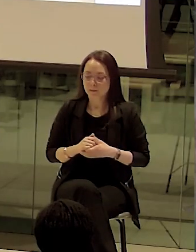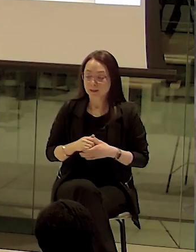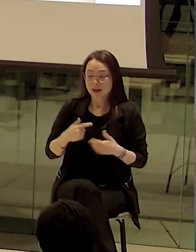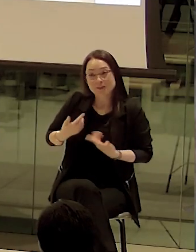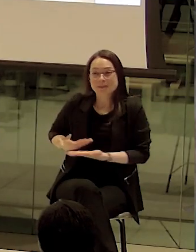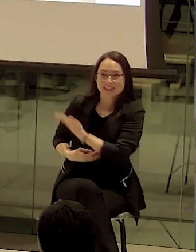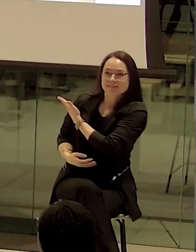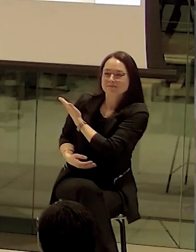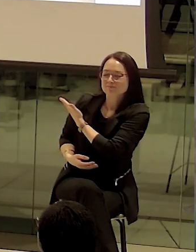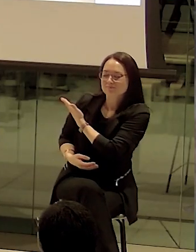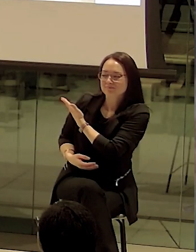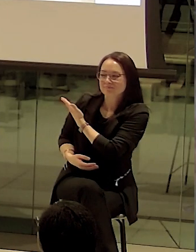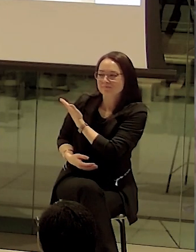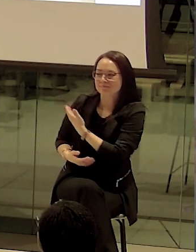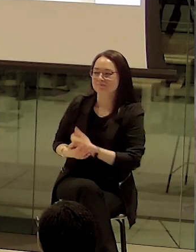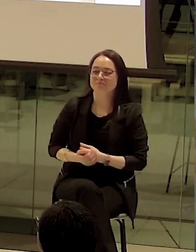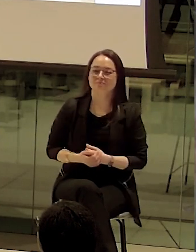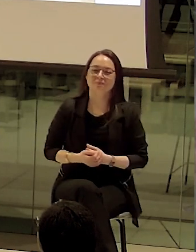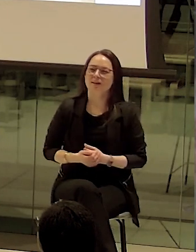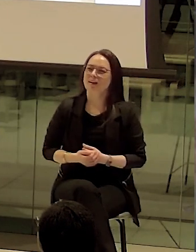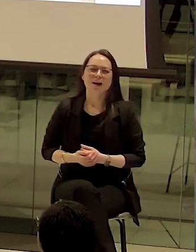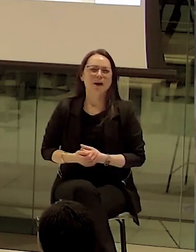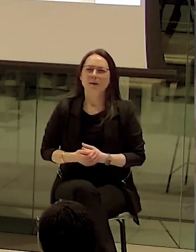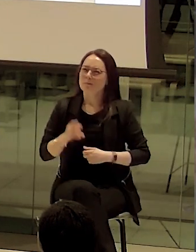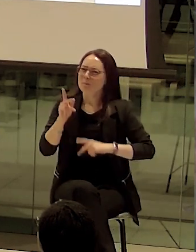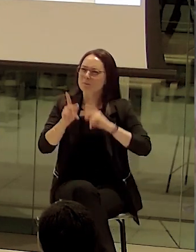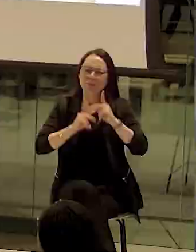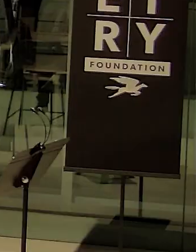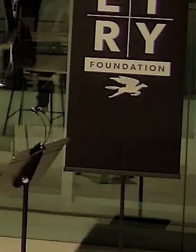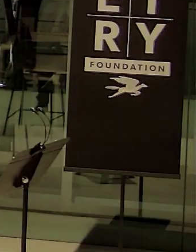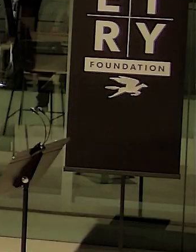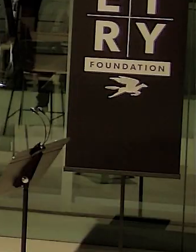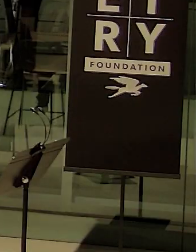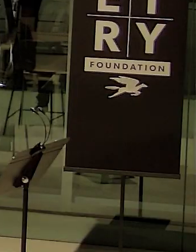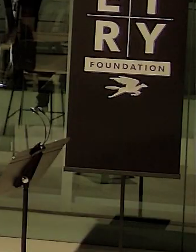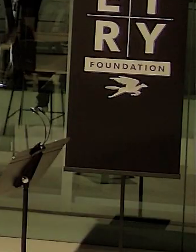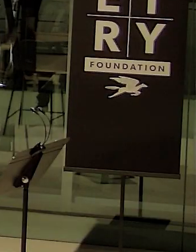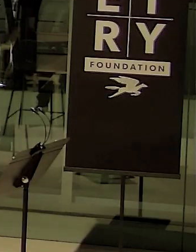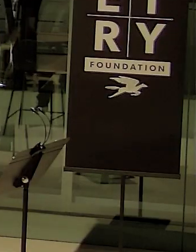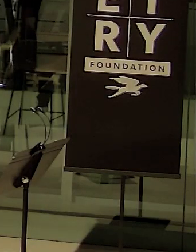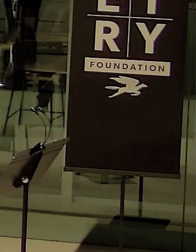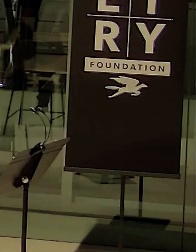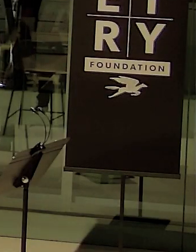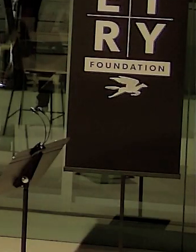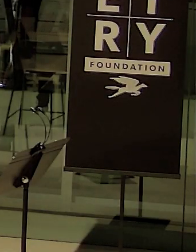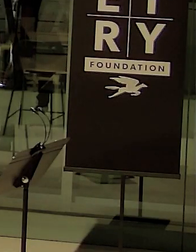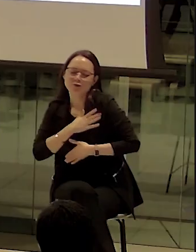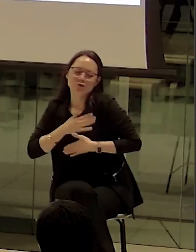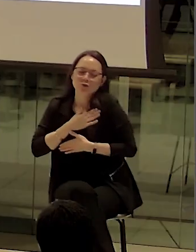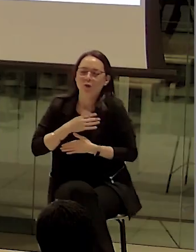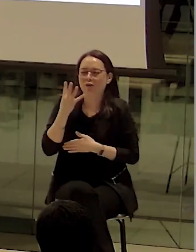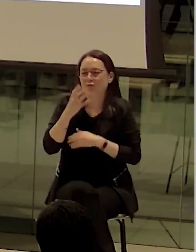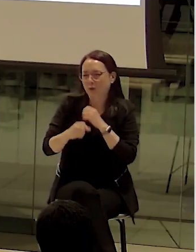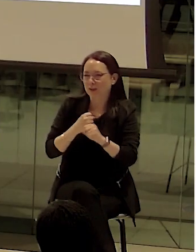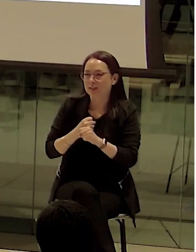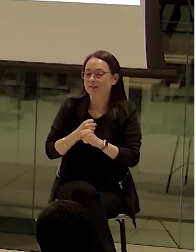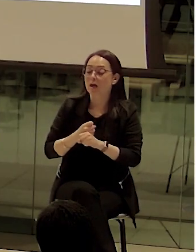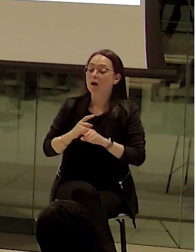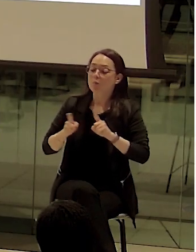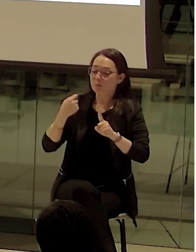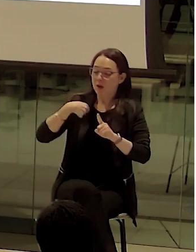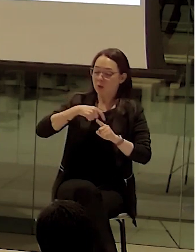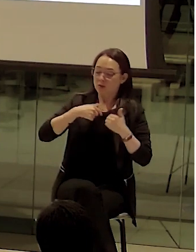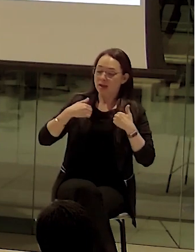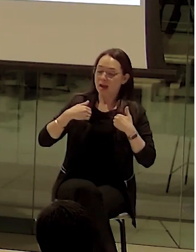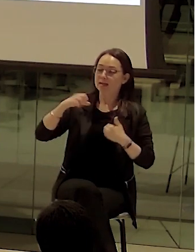me. Just the turnout also was really exciting. We were also able to do a symposium.